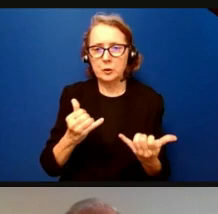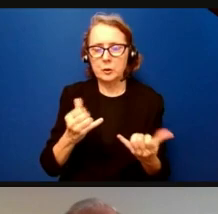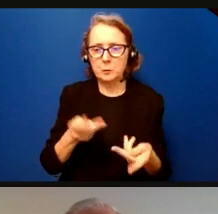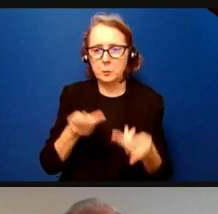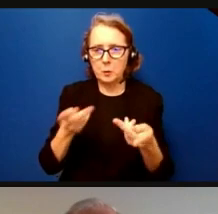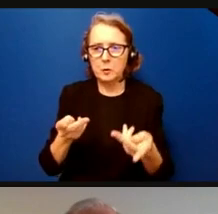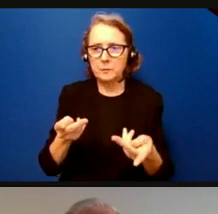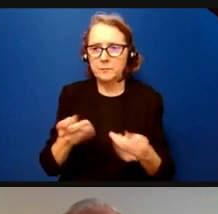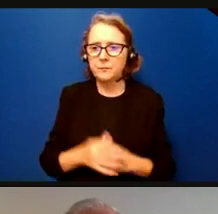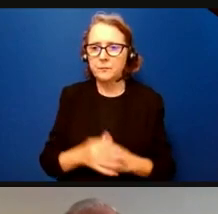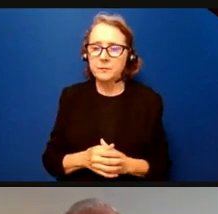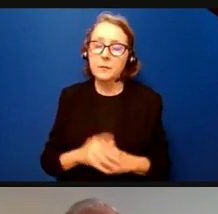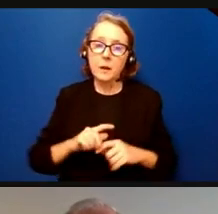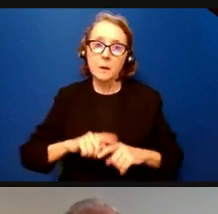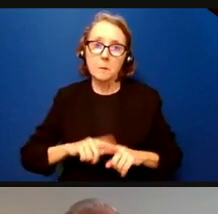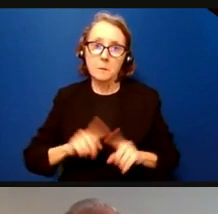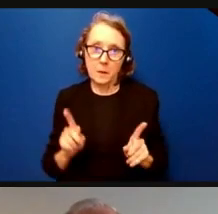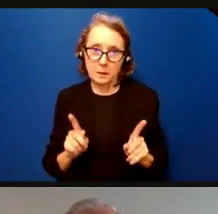proposal. However,